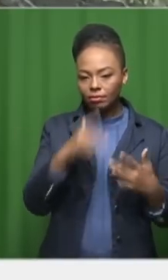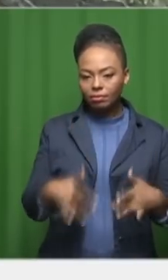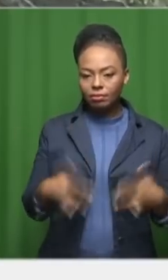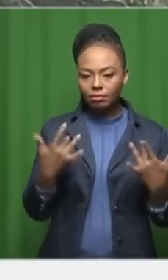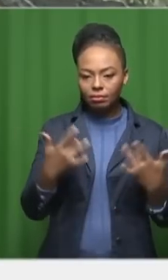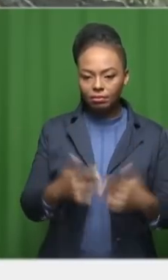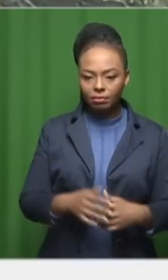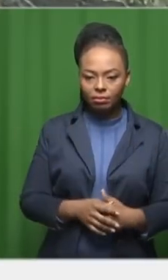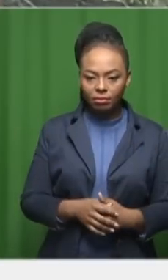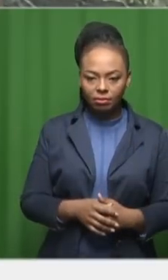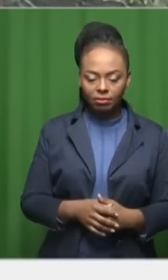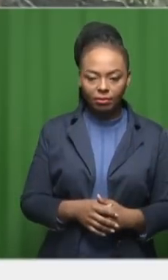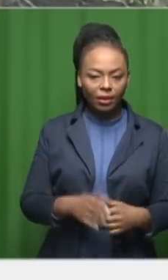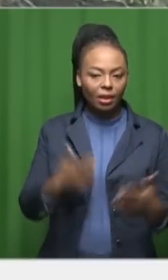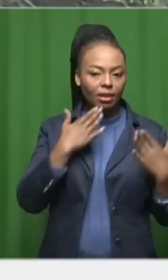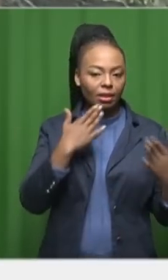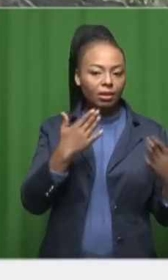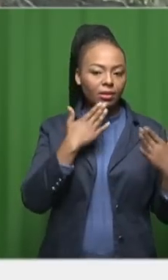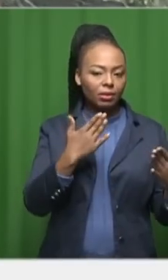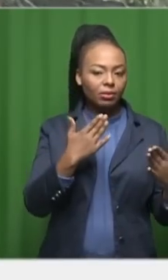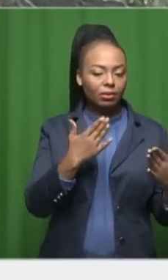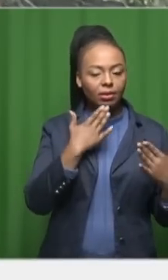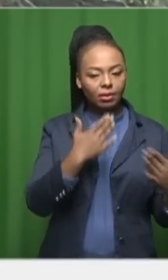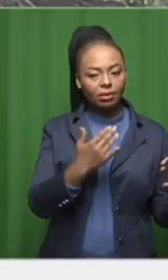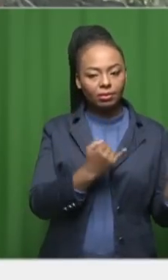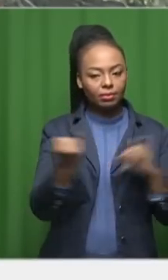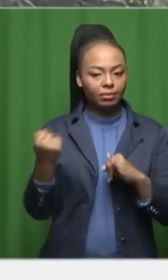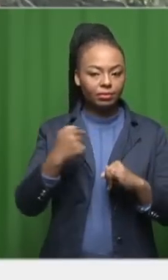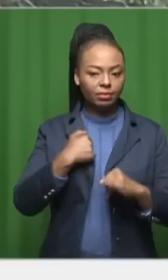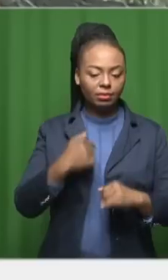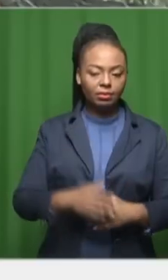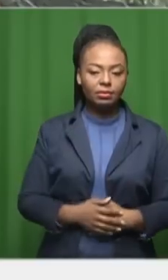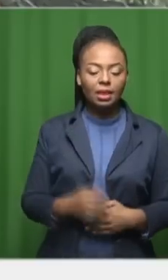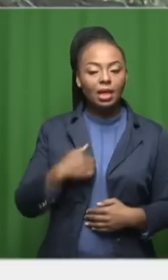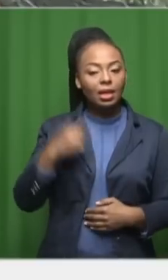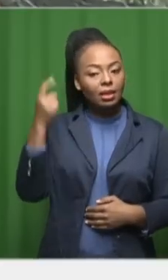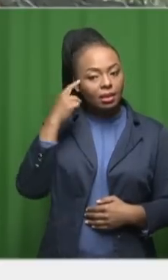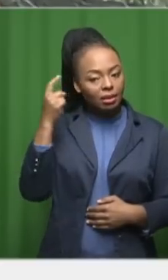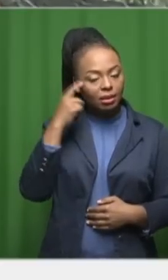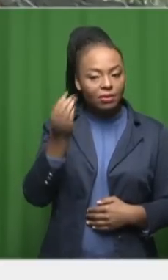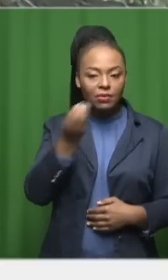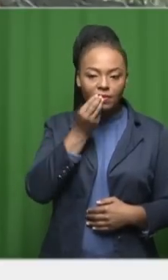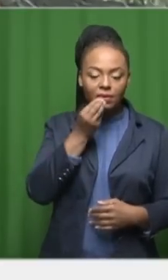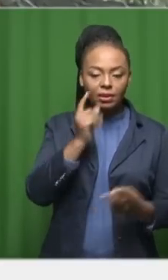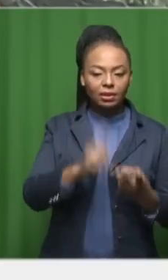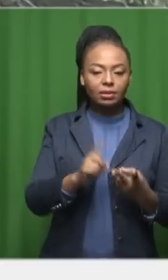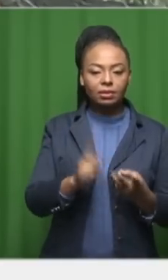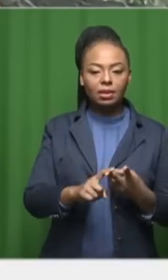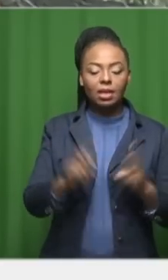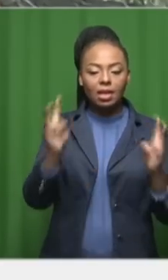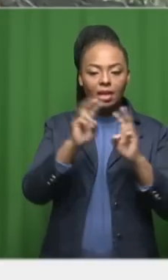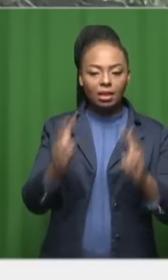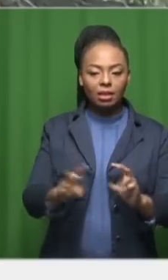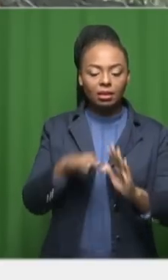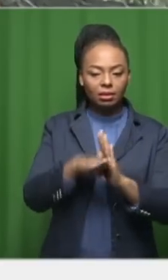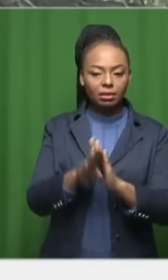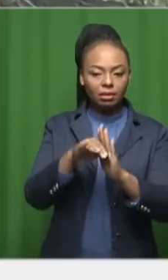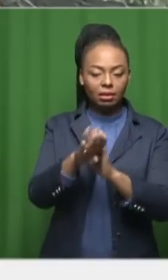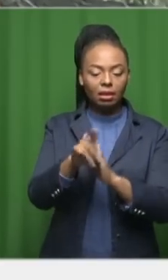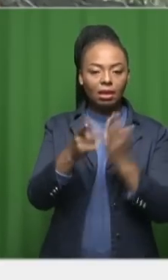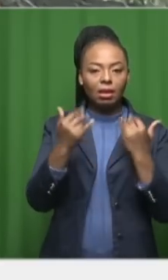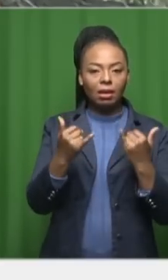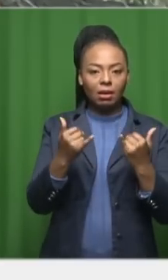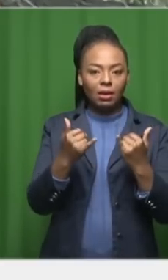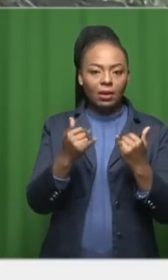Thank you. Thanks for having me. So I think, it's common cause that food and energy inflation are accelerating and